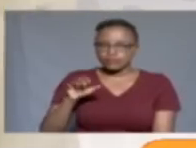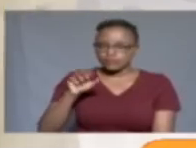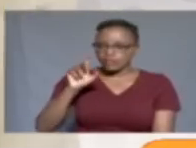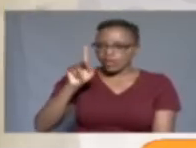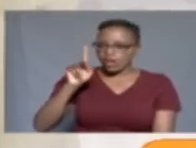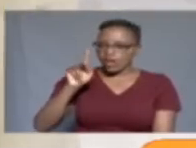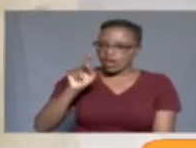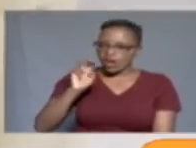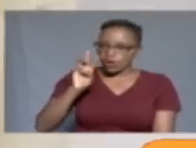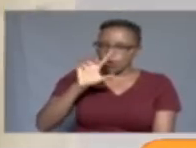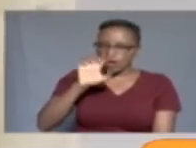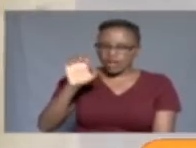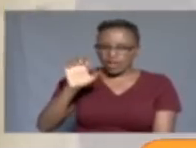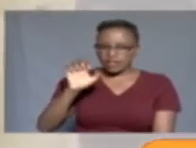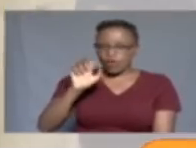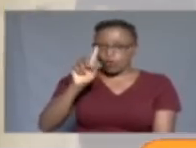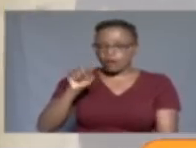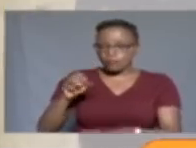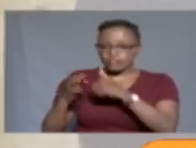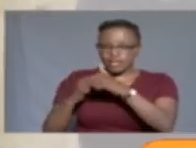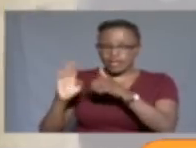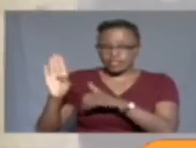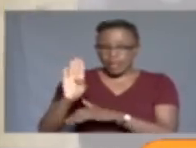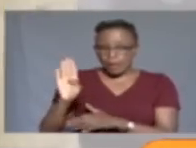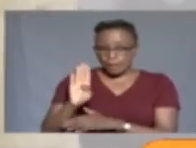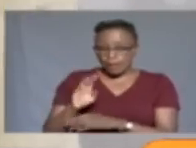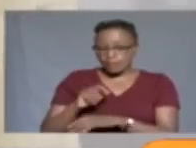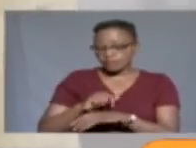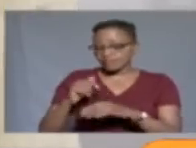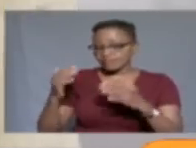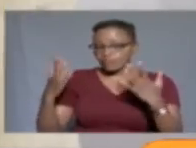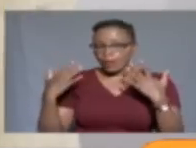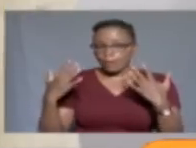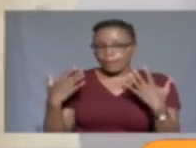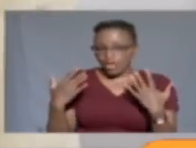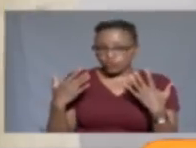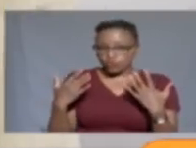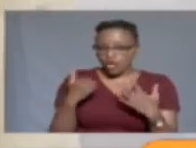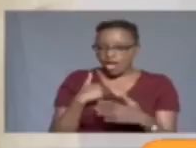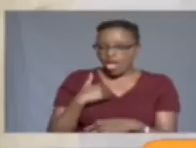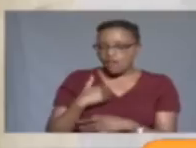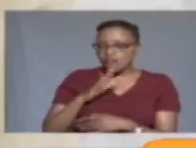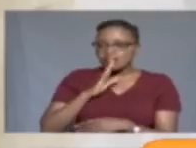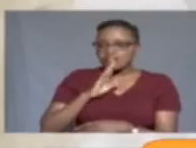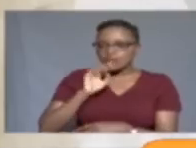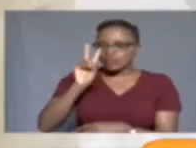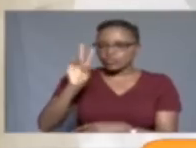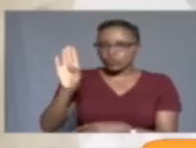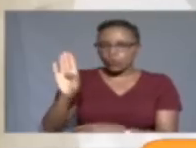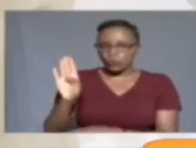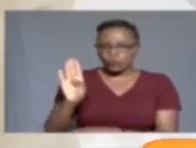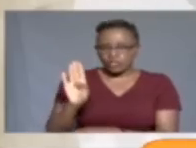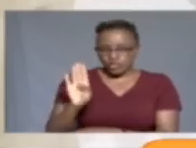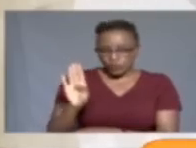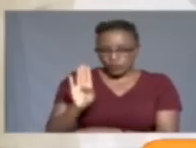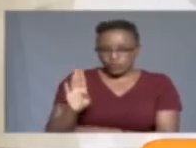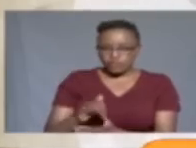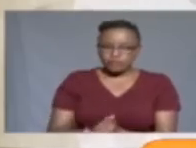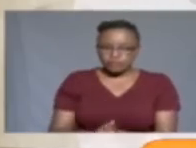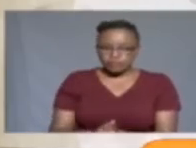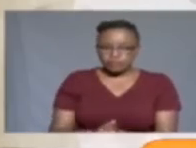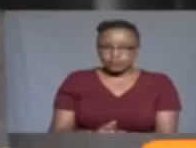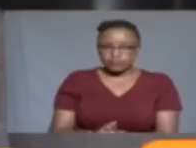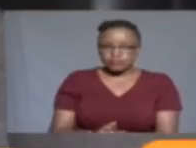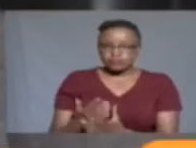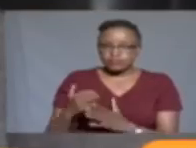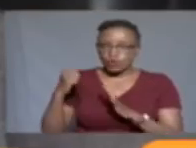County owes suppliers 1.8 billion shillings, while Meru's Kirai Tumurungi has a debt of 2 billion shillings in pending